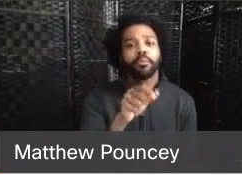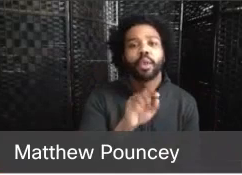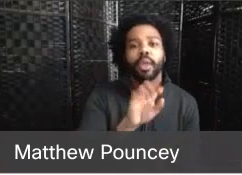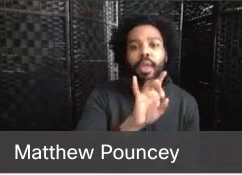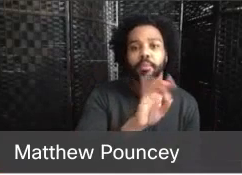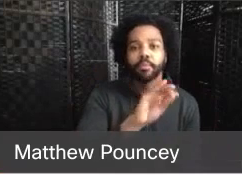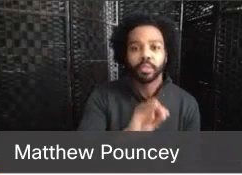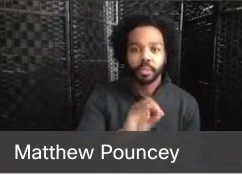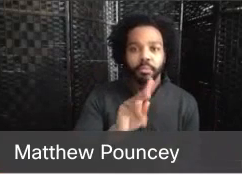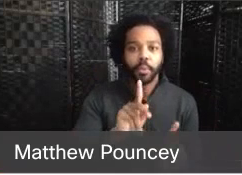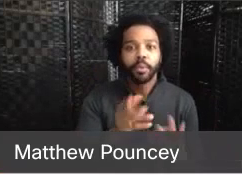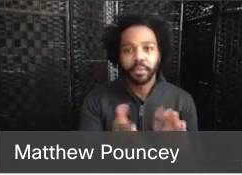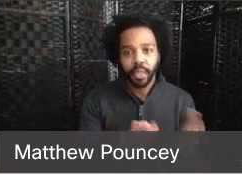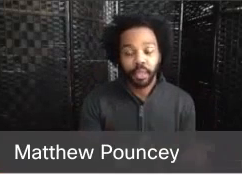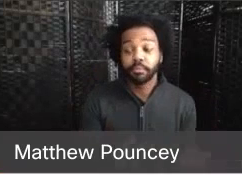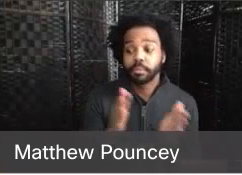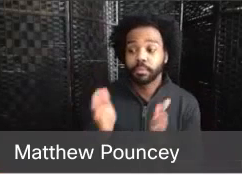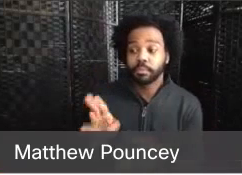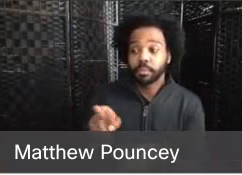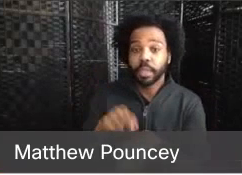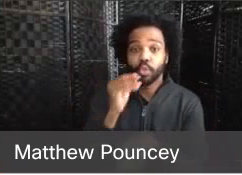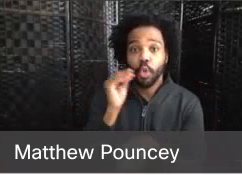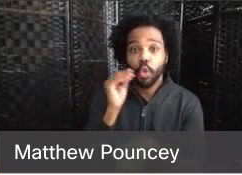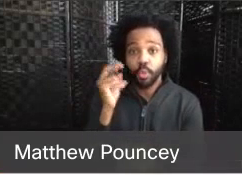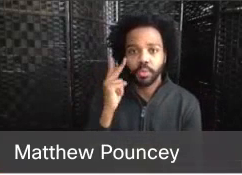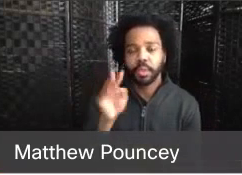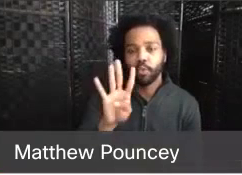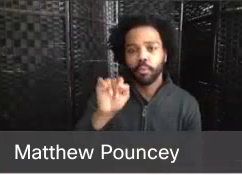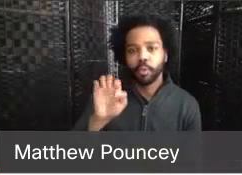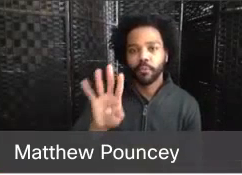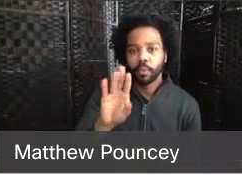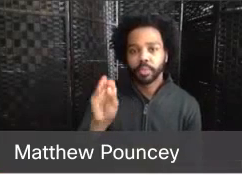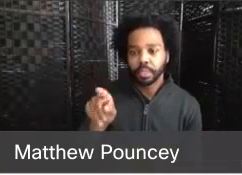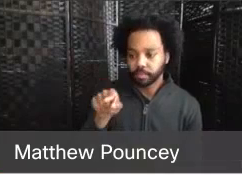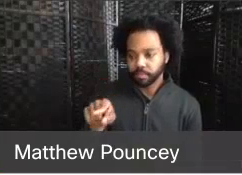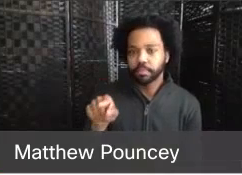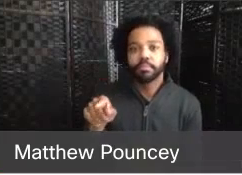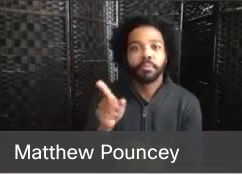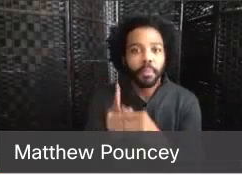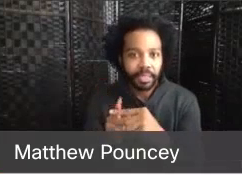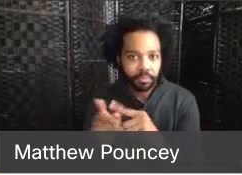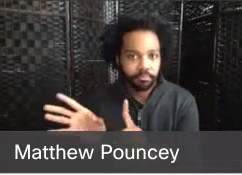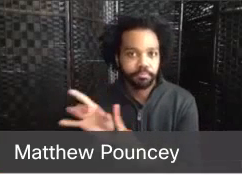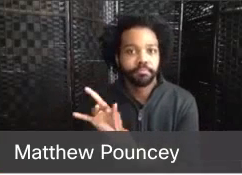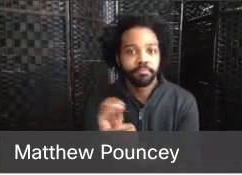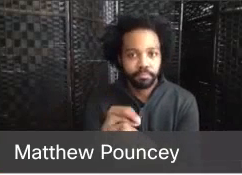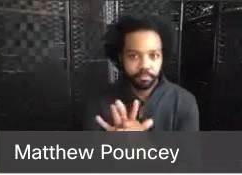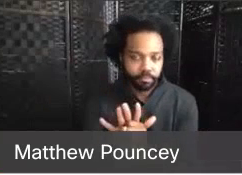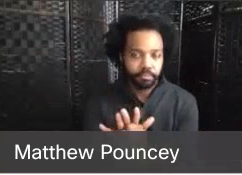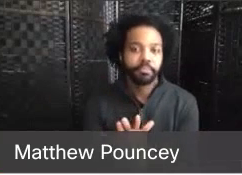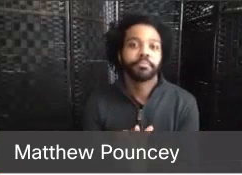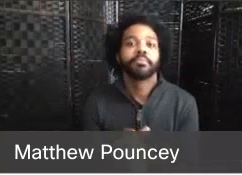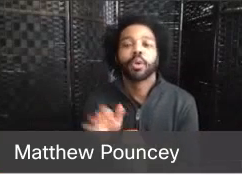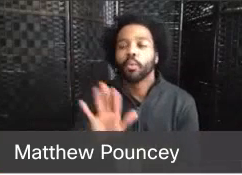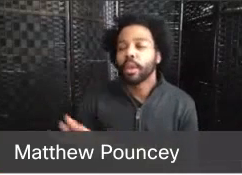natural homes, we have seen 4.4% who have tested positive. About 12% of those people in natural